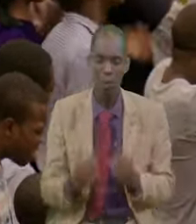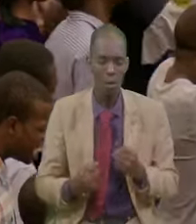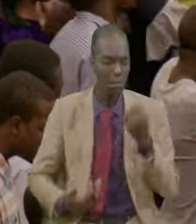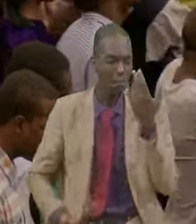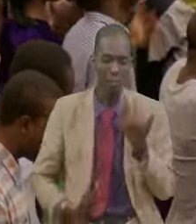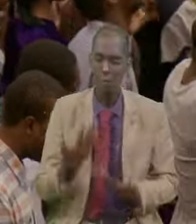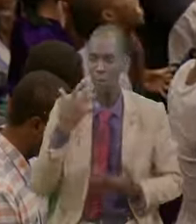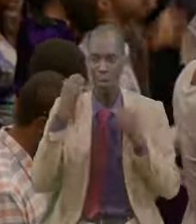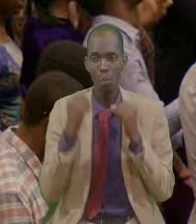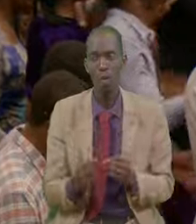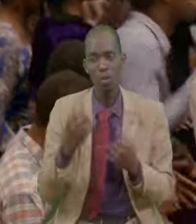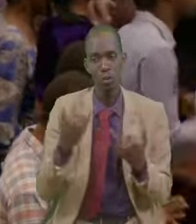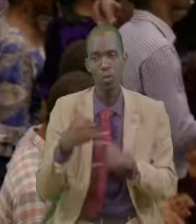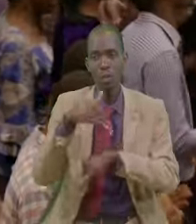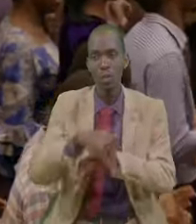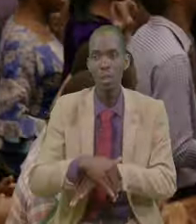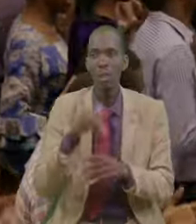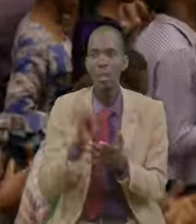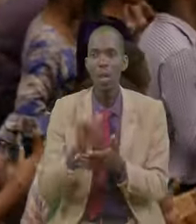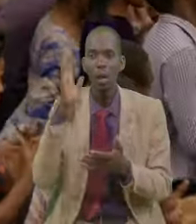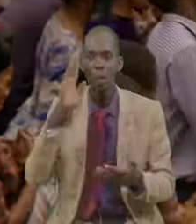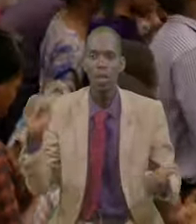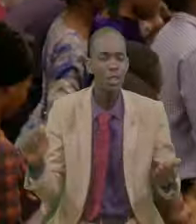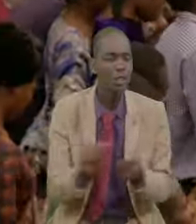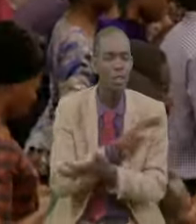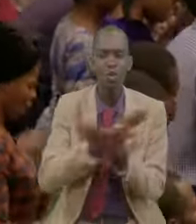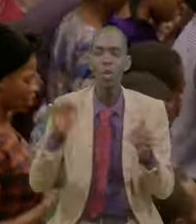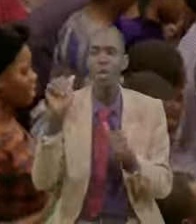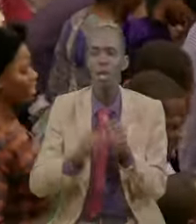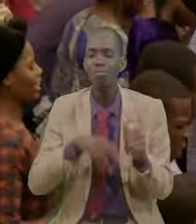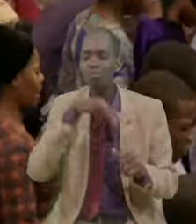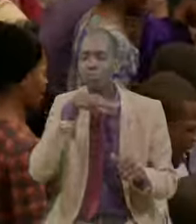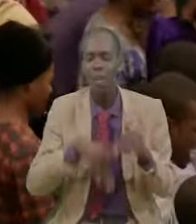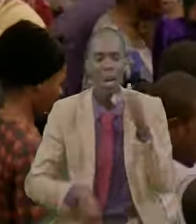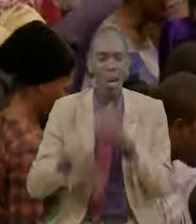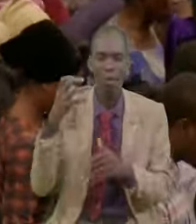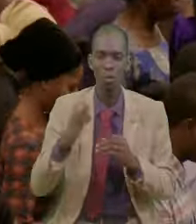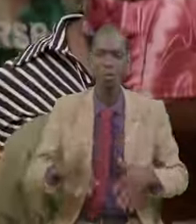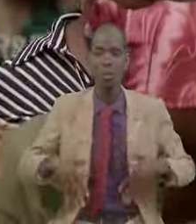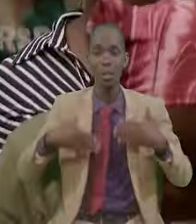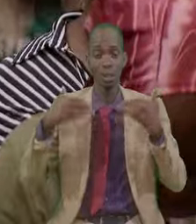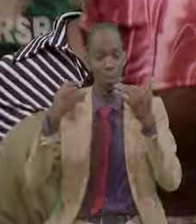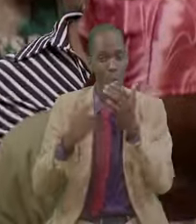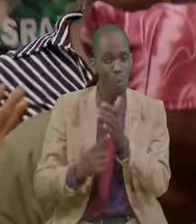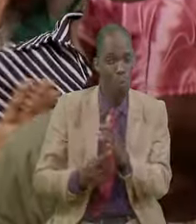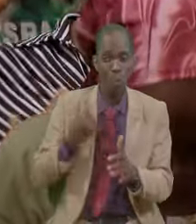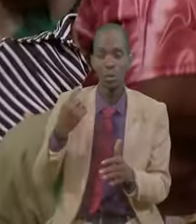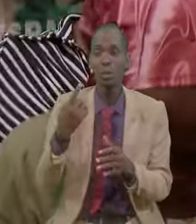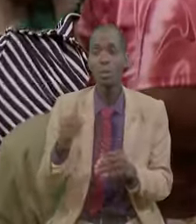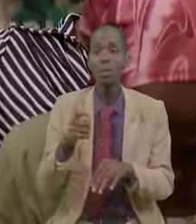Fire power tonight, that will burn every chaff out of your life. The moment of his